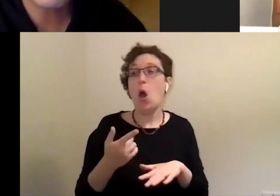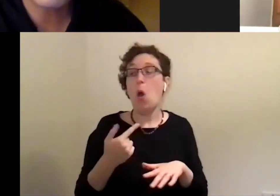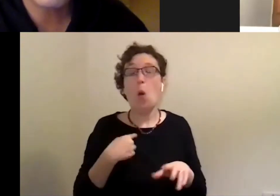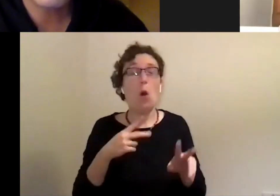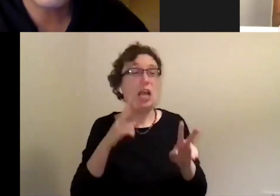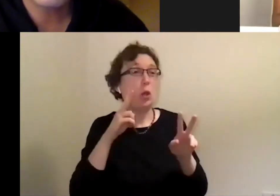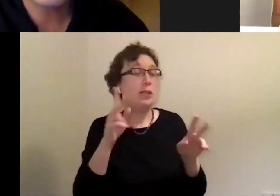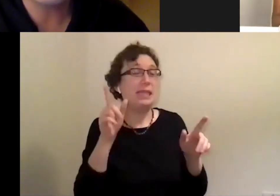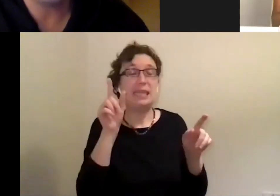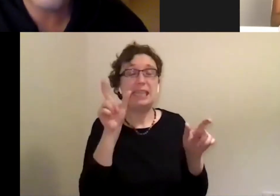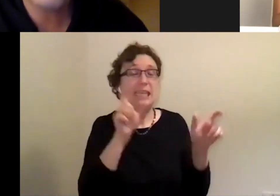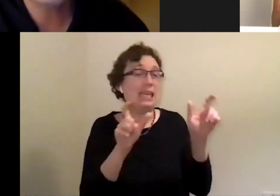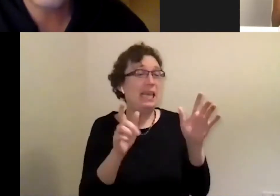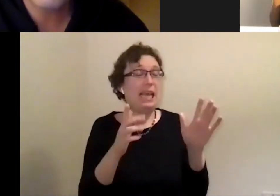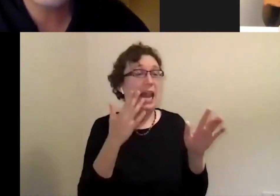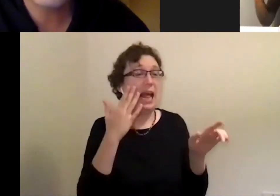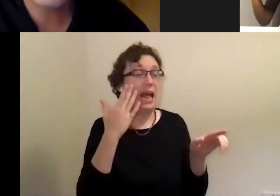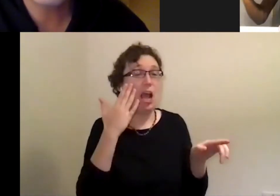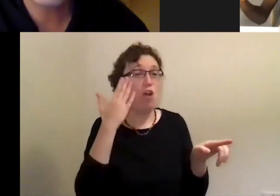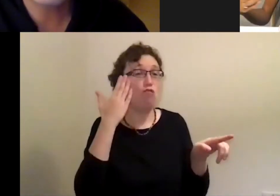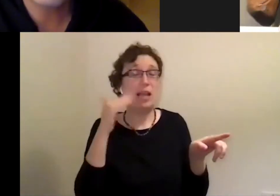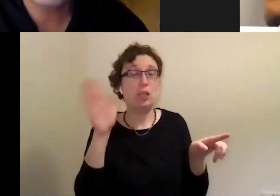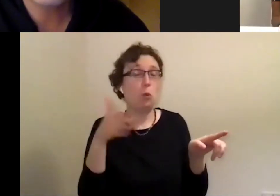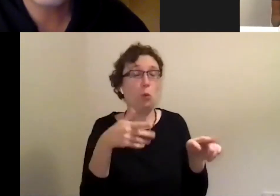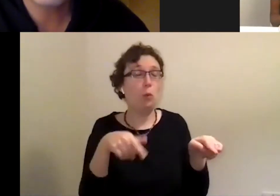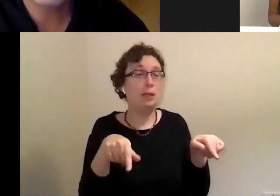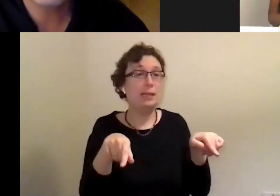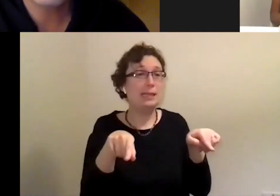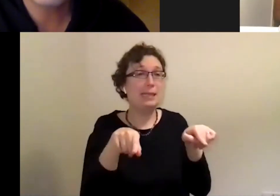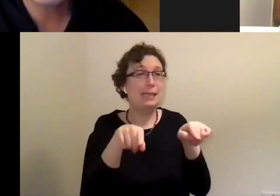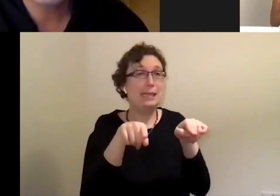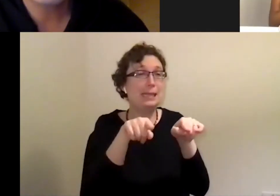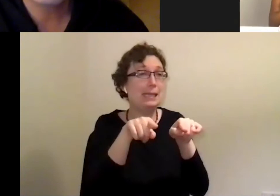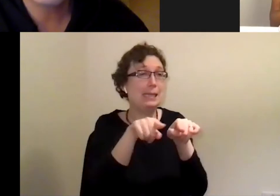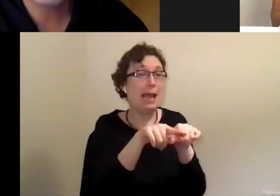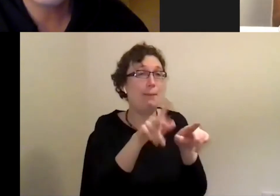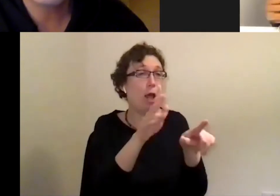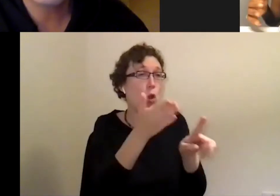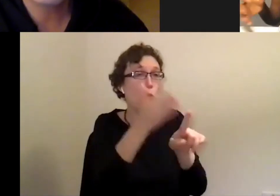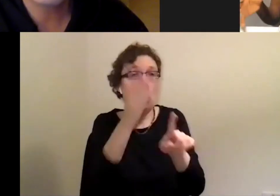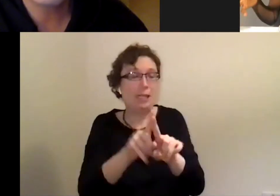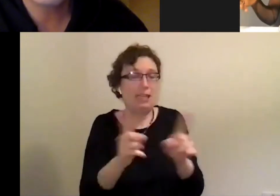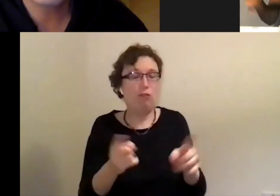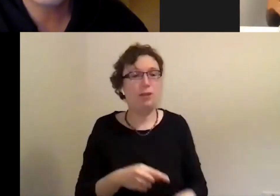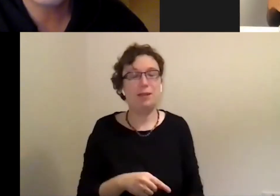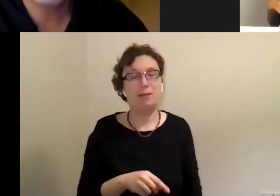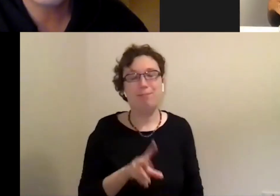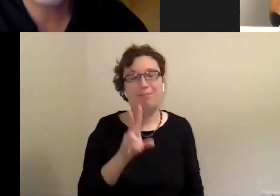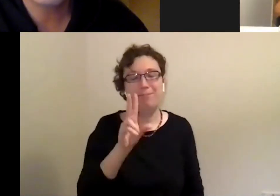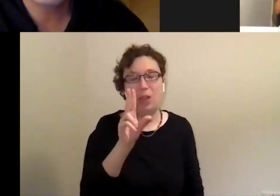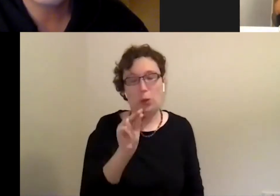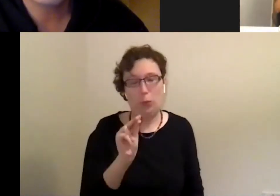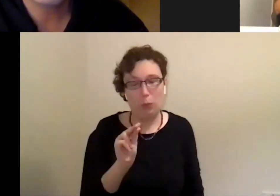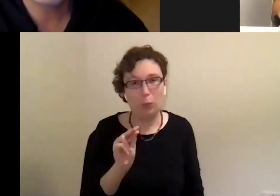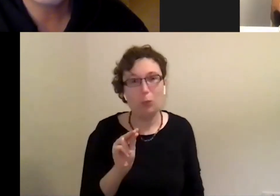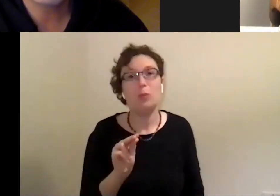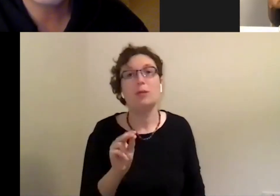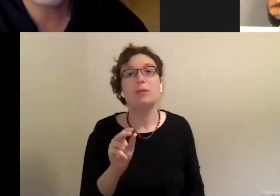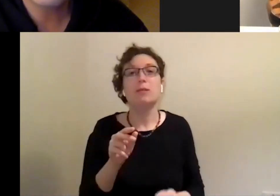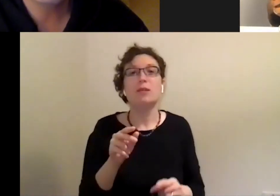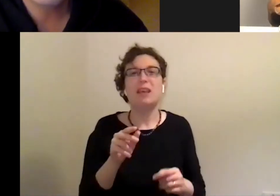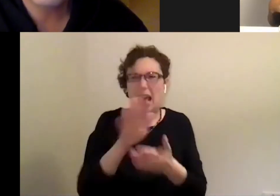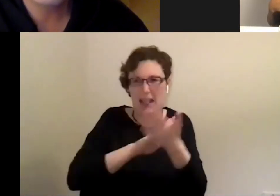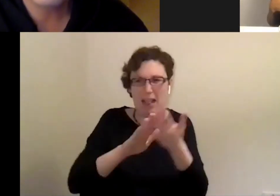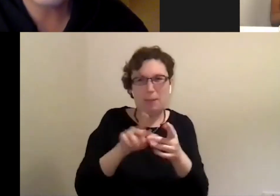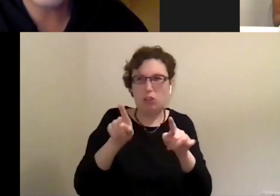the same. Yeah. Everyone is different, and we should celebrate the differences. You saying I don't see color is just trying to class everyone all in one box, but we're